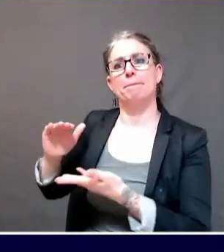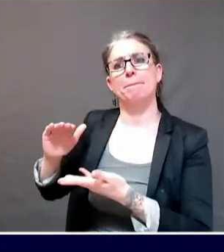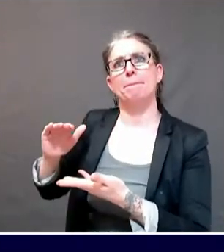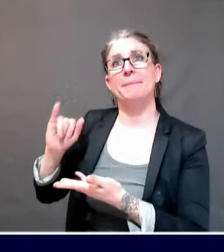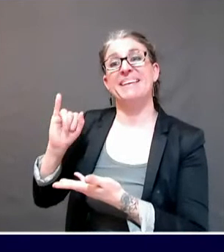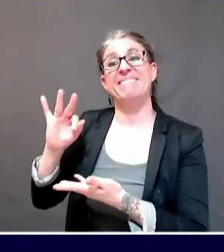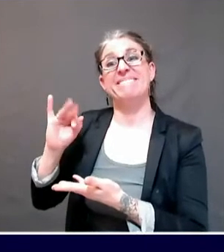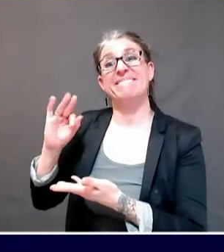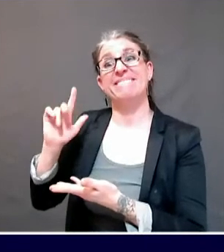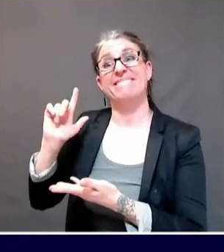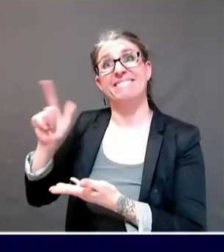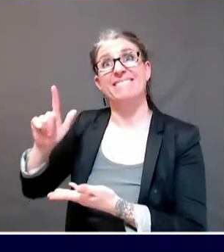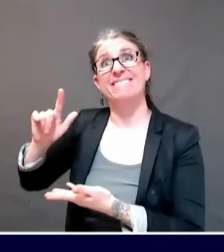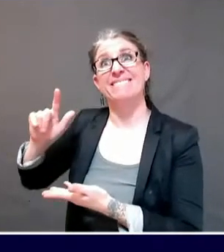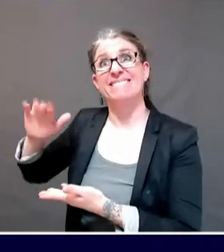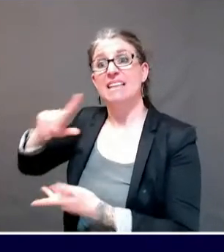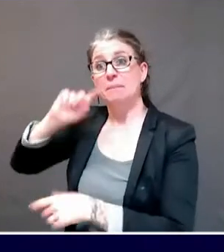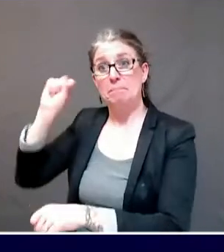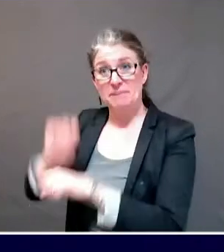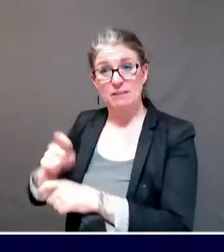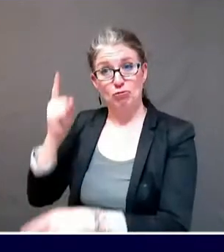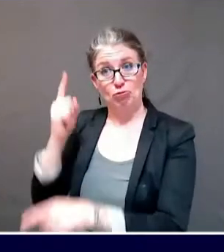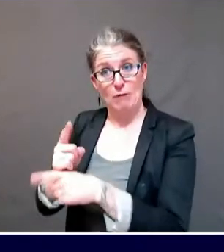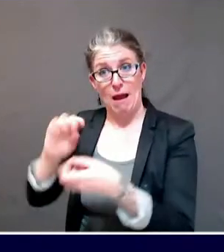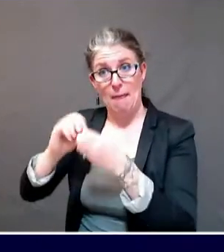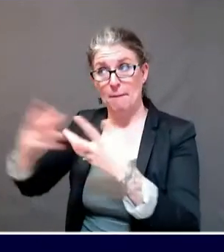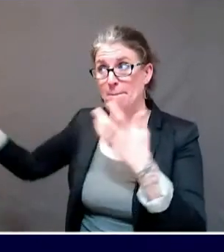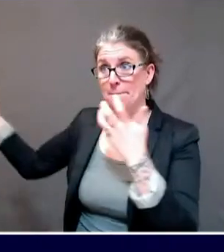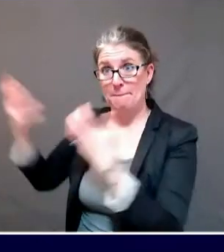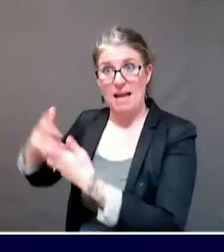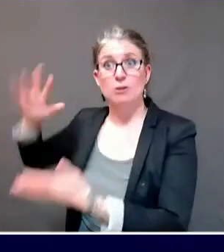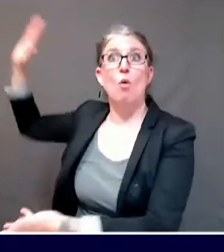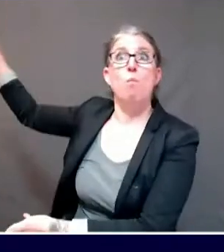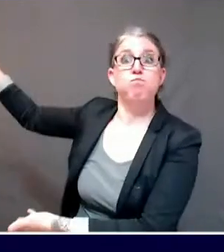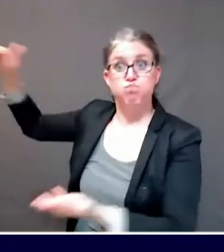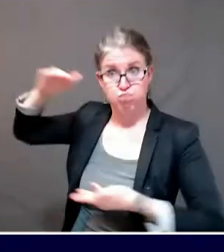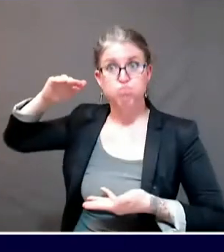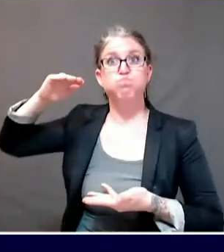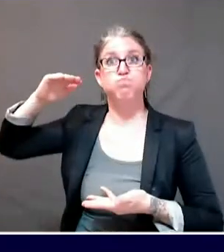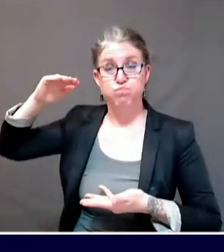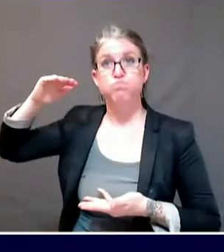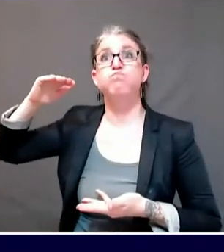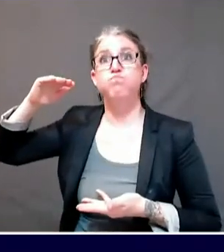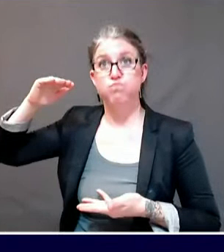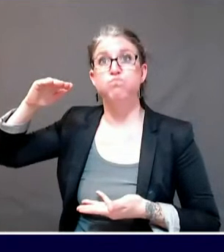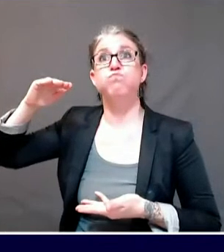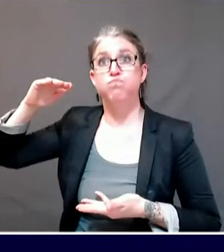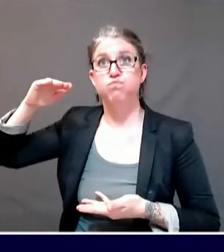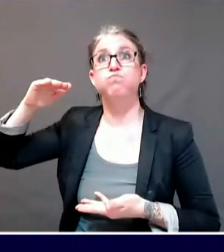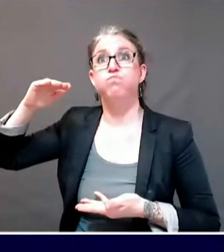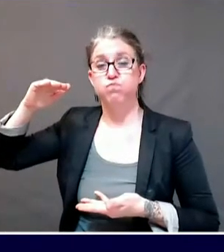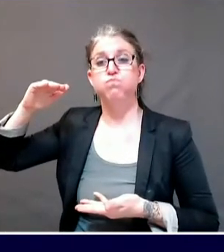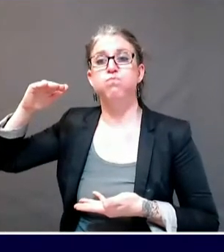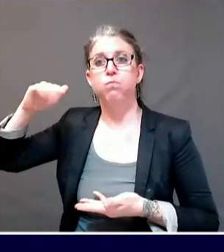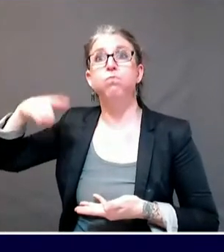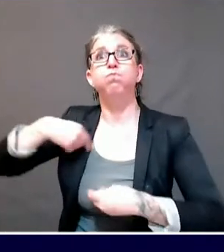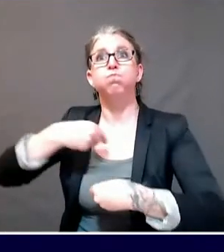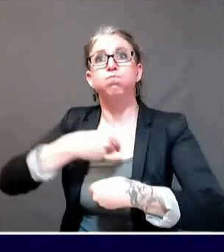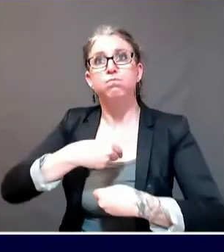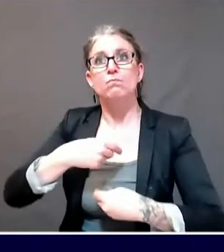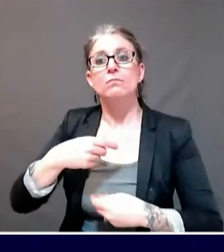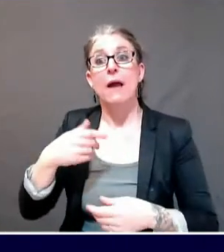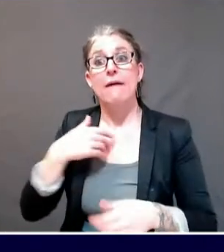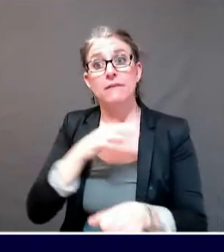with the supply? And I'm just sort of wondering how long would it take to ramp up the logistics needed to distribute that larger supply?